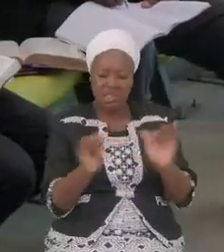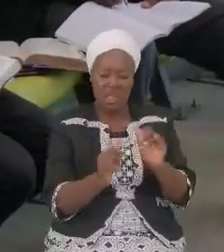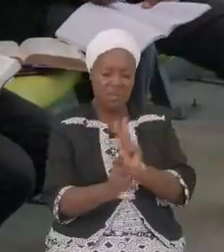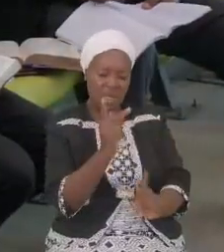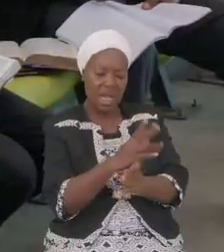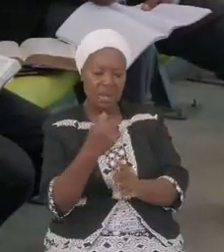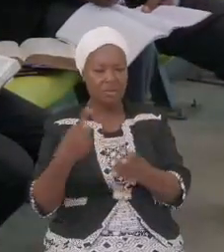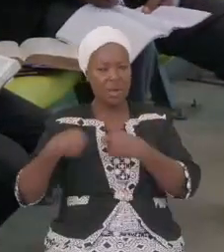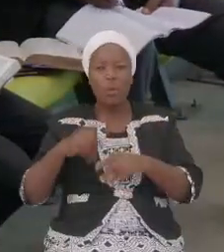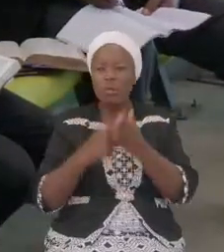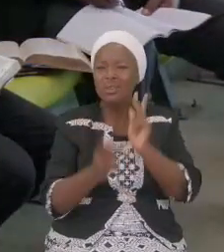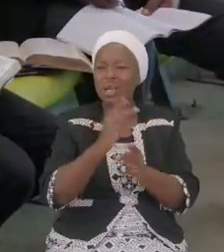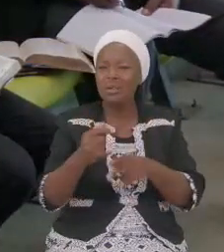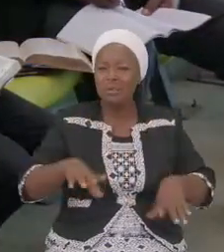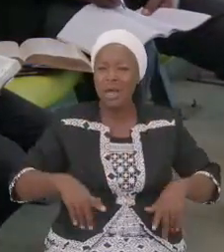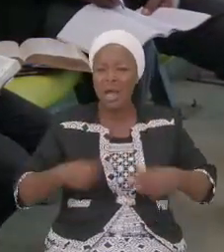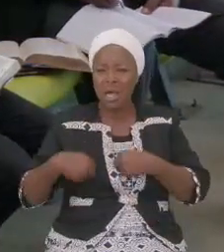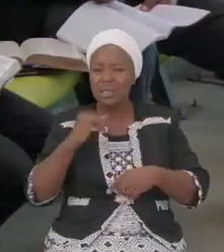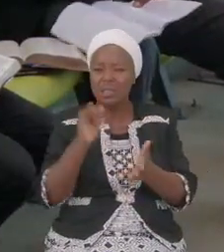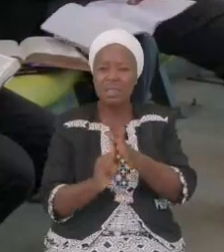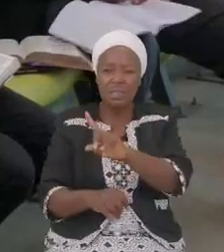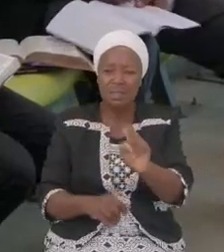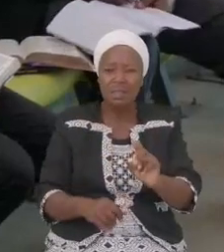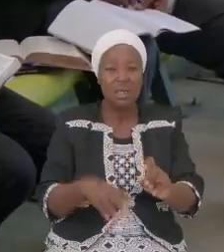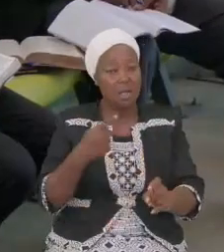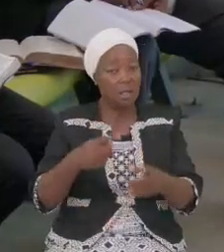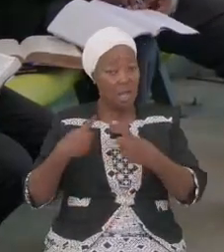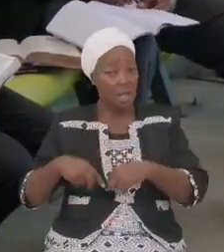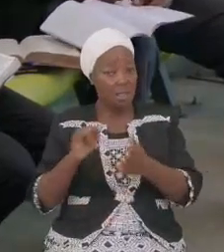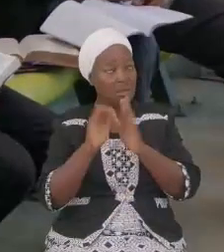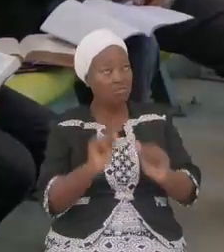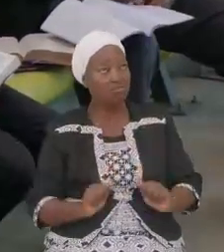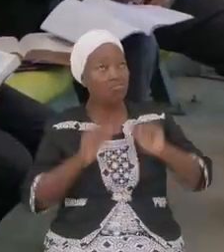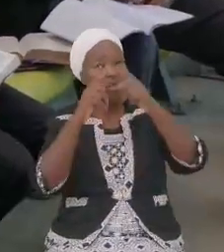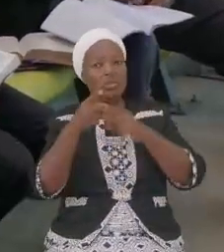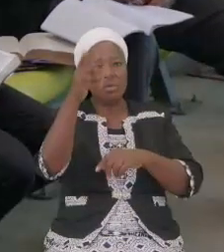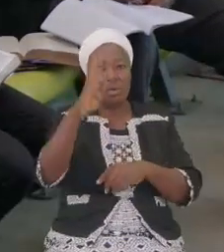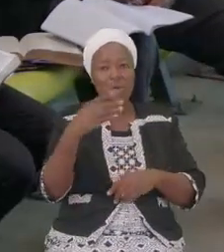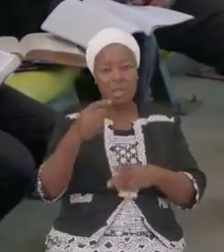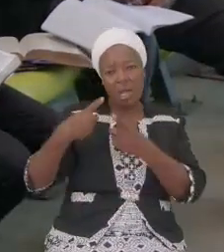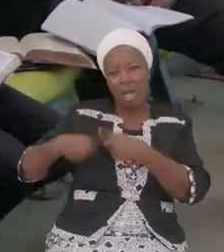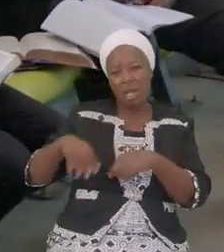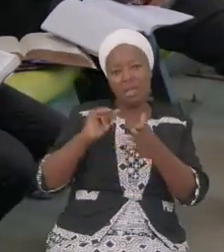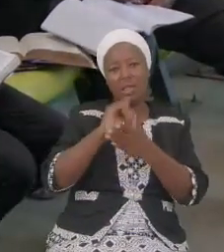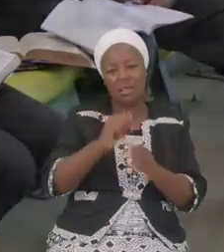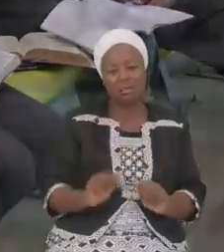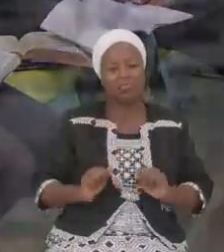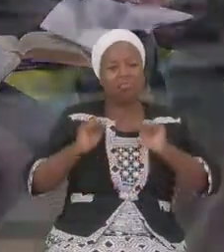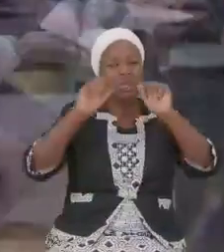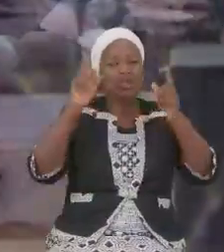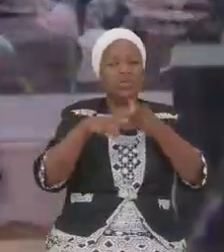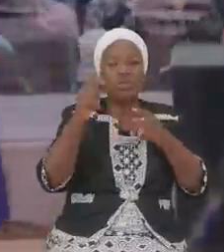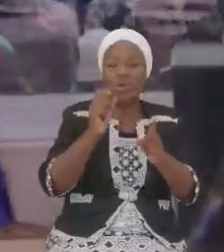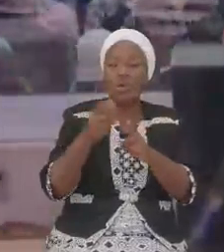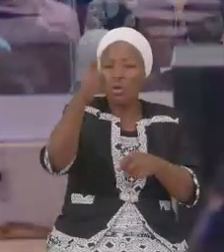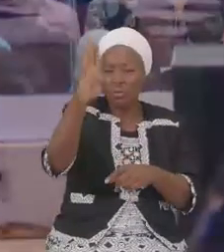kind of heart is that? The heart that is yielded to God, the heart that is yielded to the word